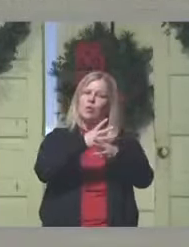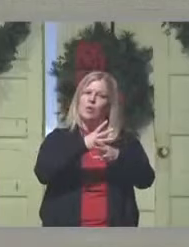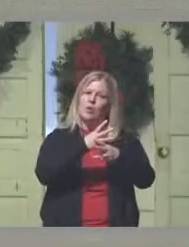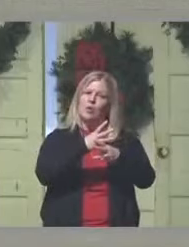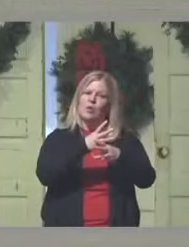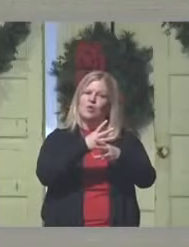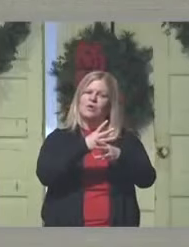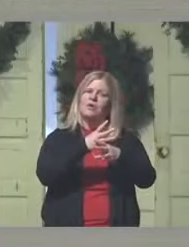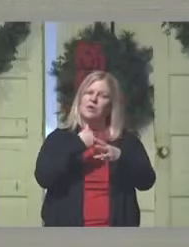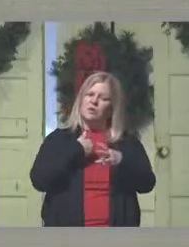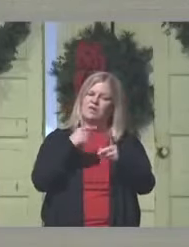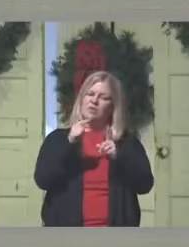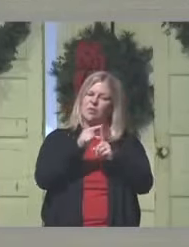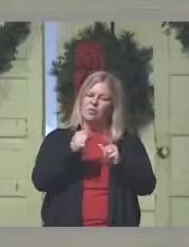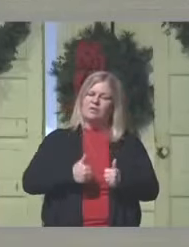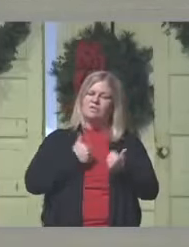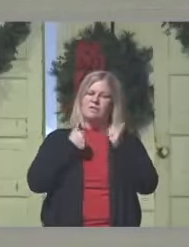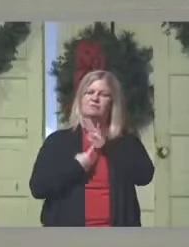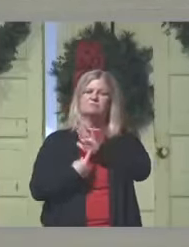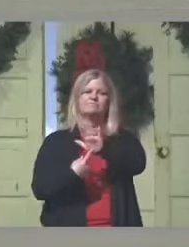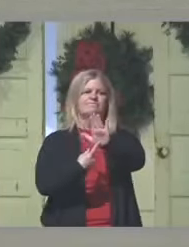them the word of life.